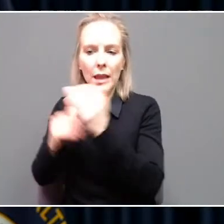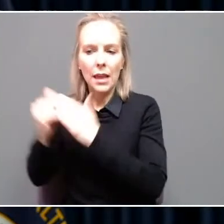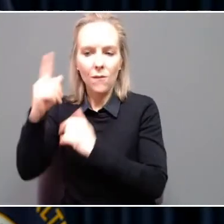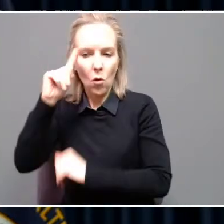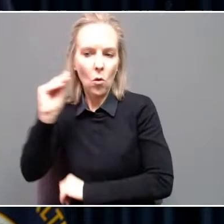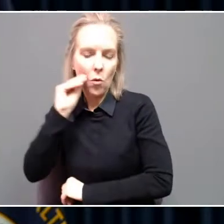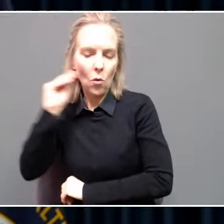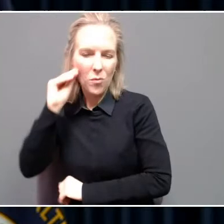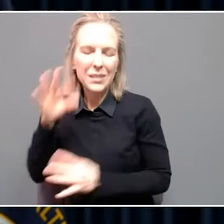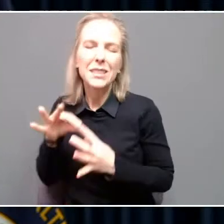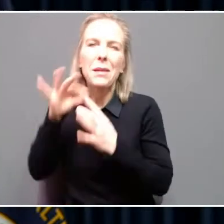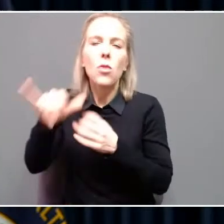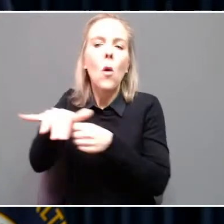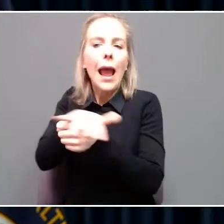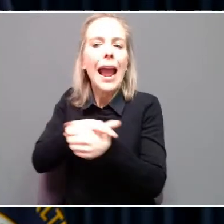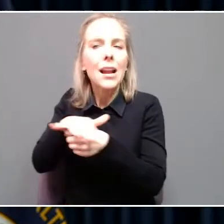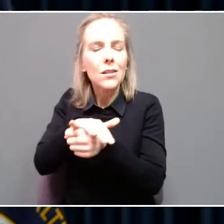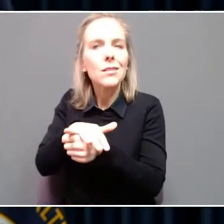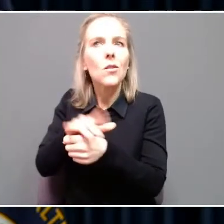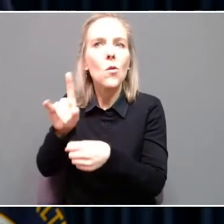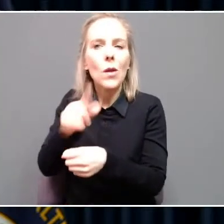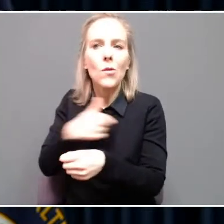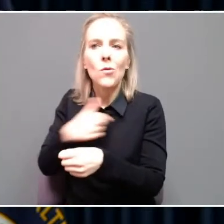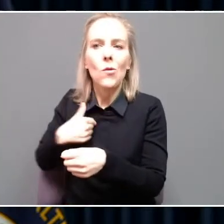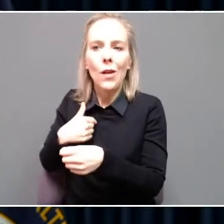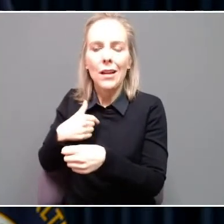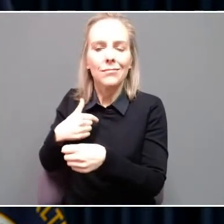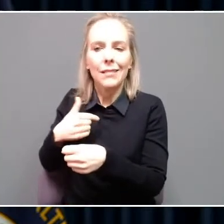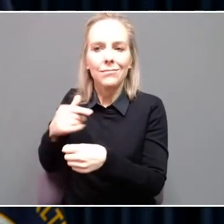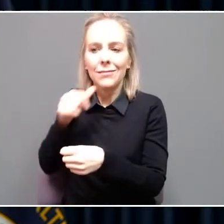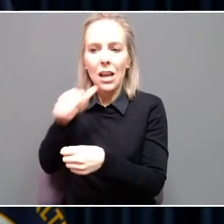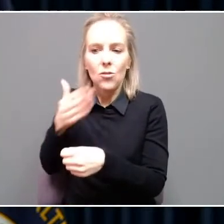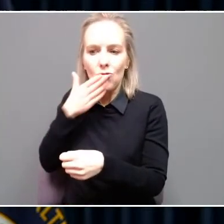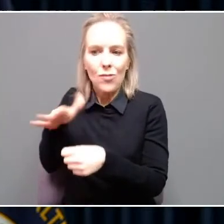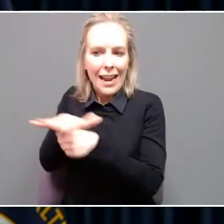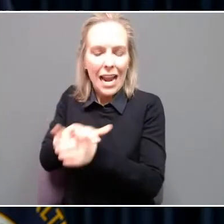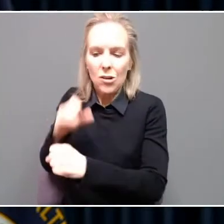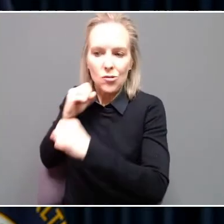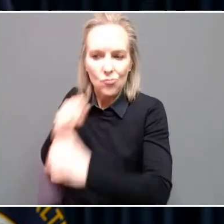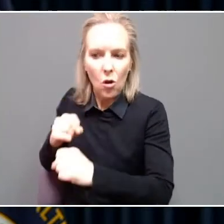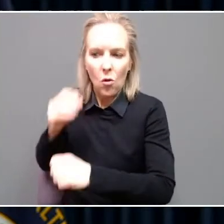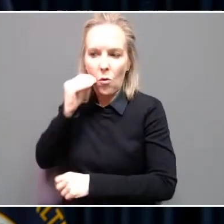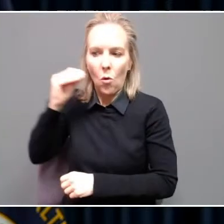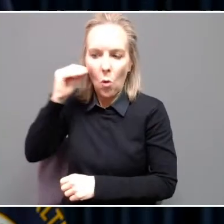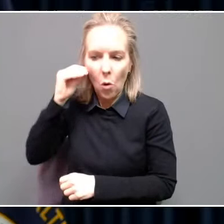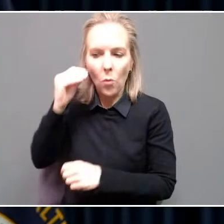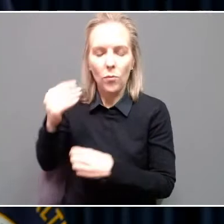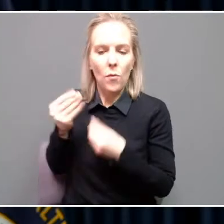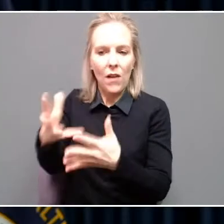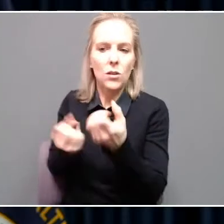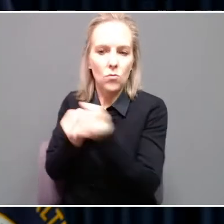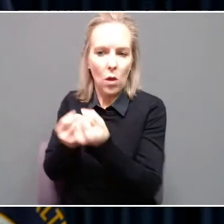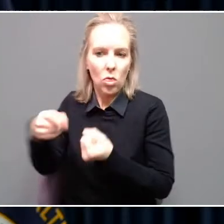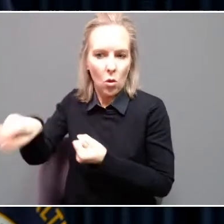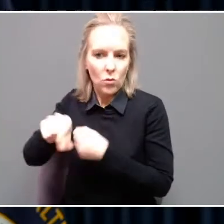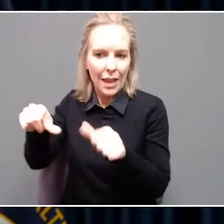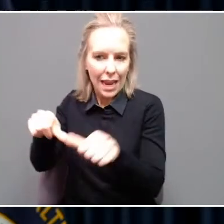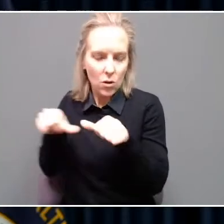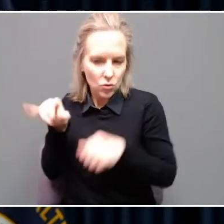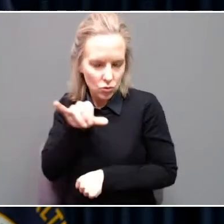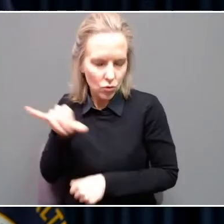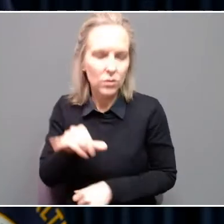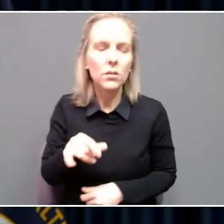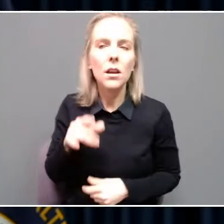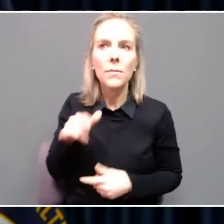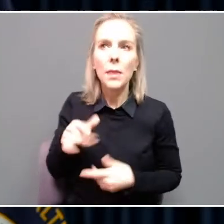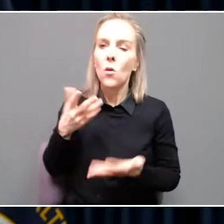areas where we lack it. But this program has been a big success, getting significant dollars